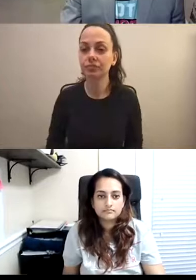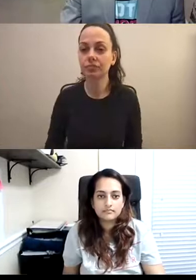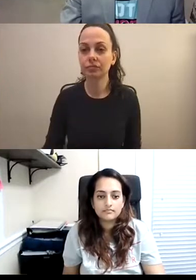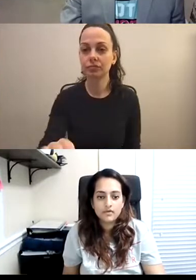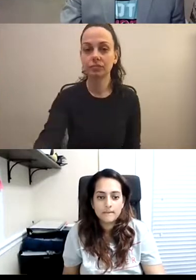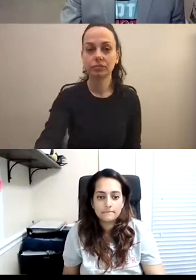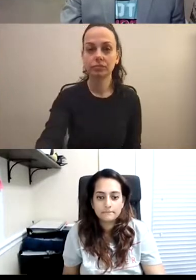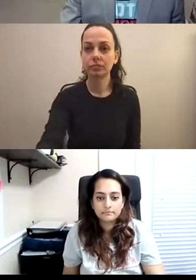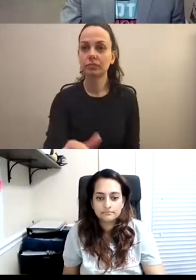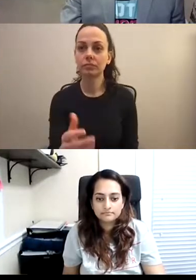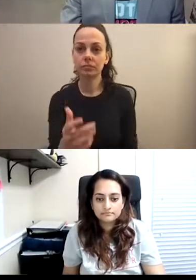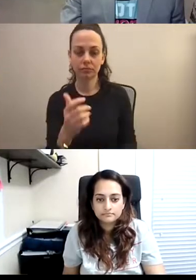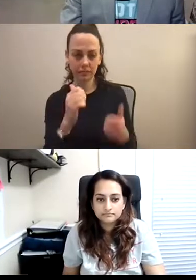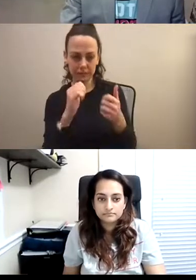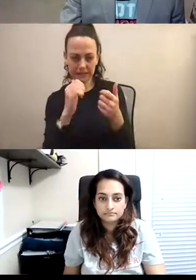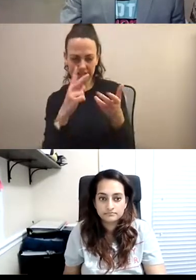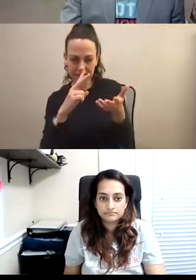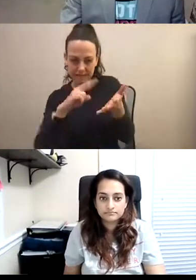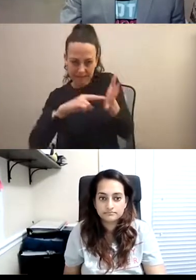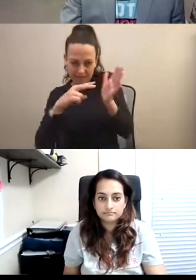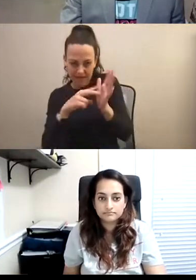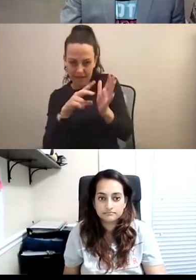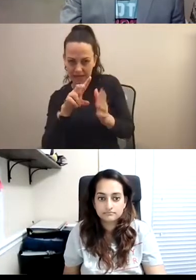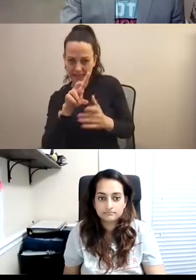How loosely do you want to define dating?